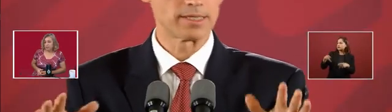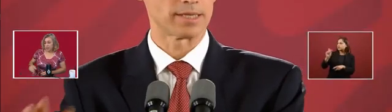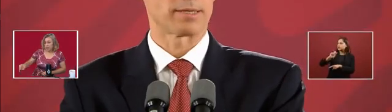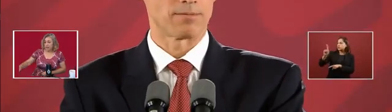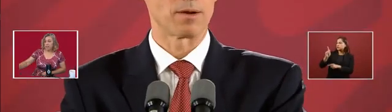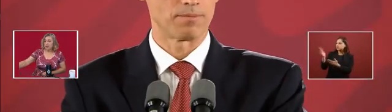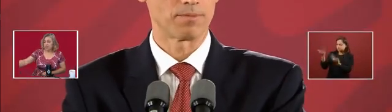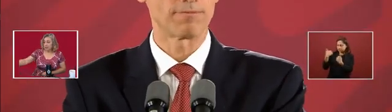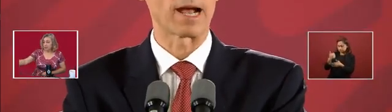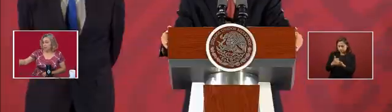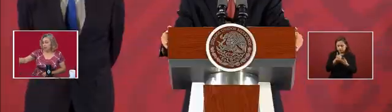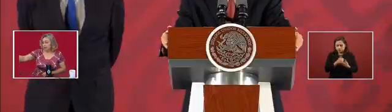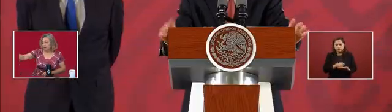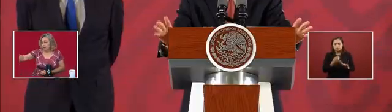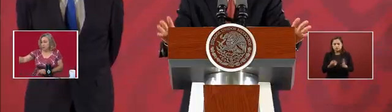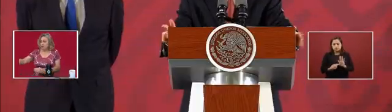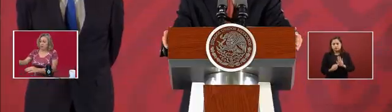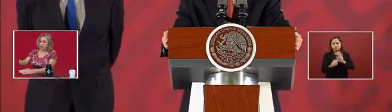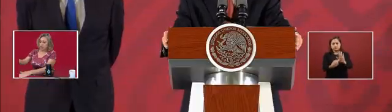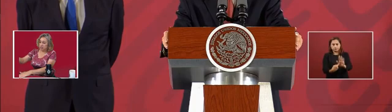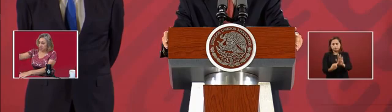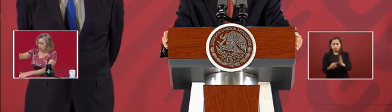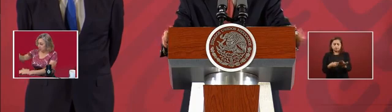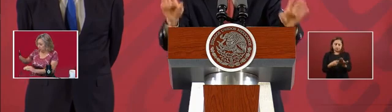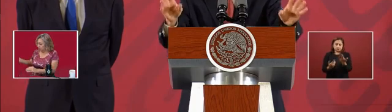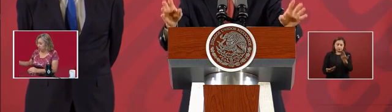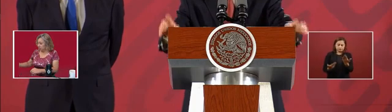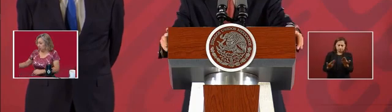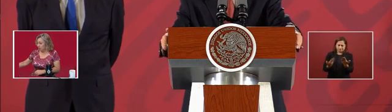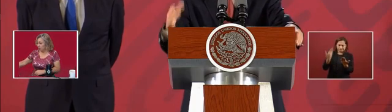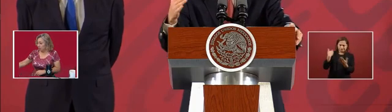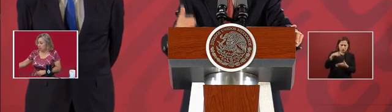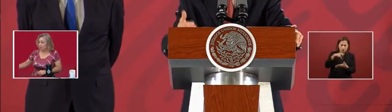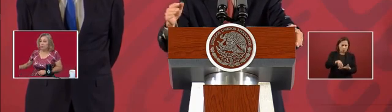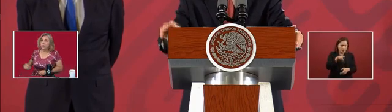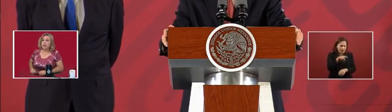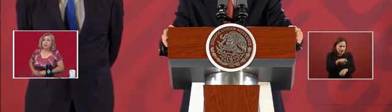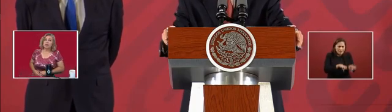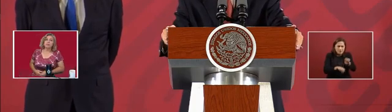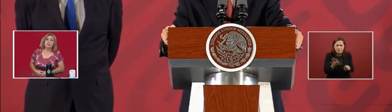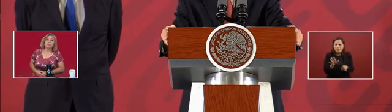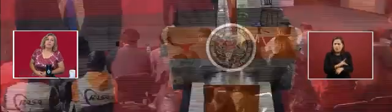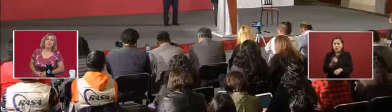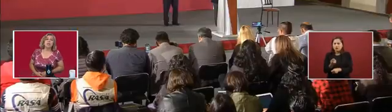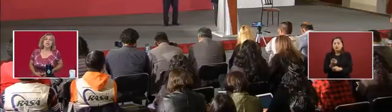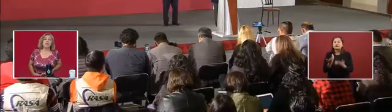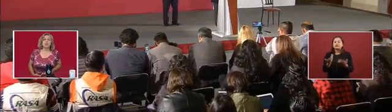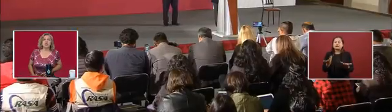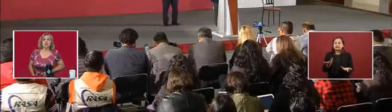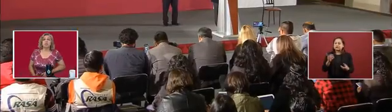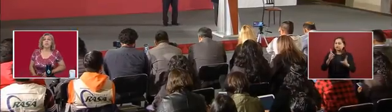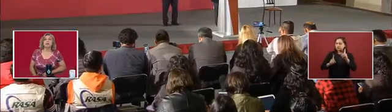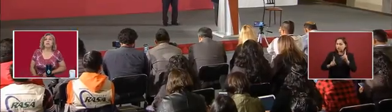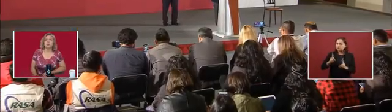we say, this is the reason why I want this insecticide. And when we consult and we say,